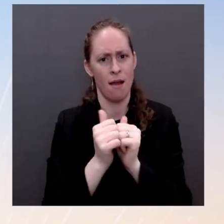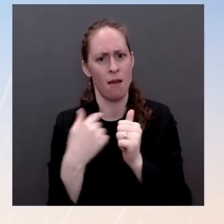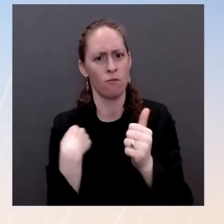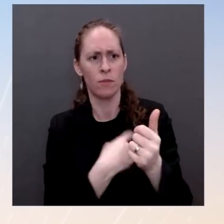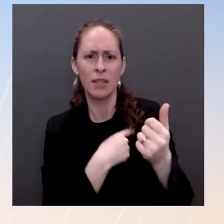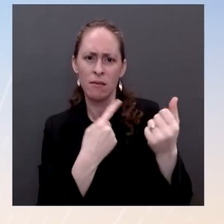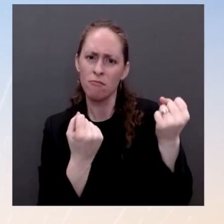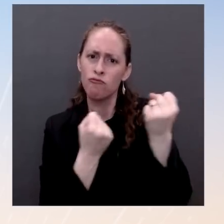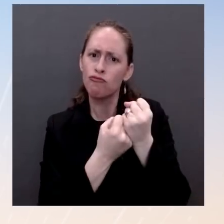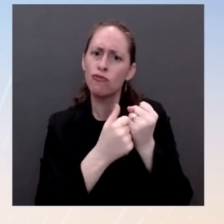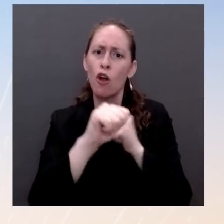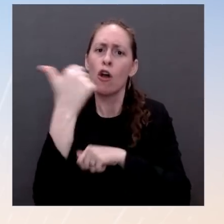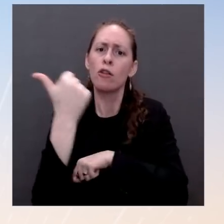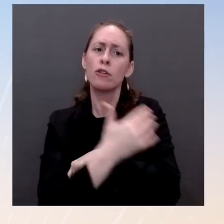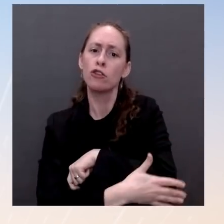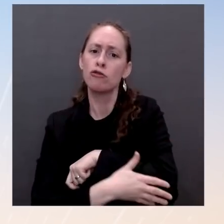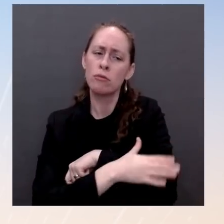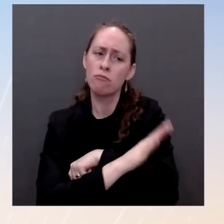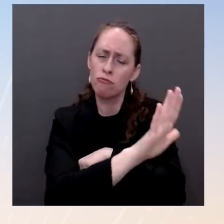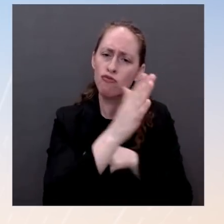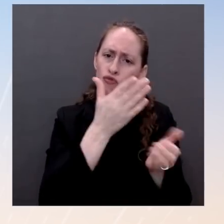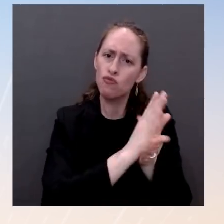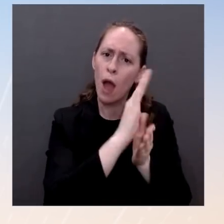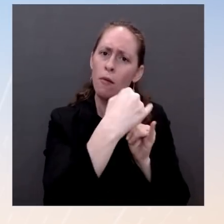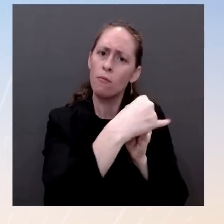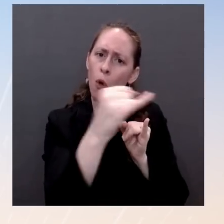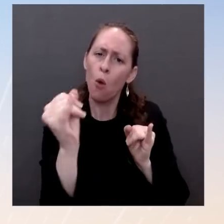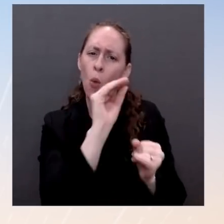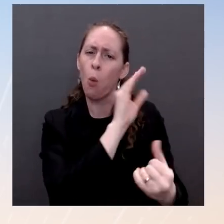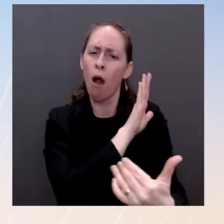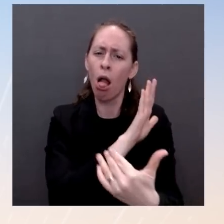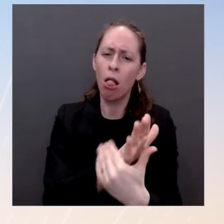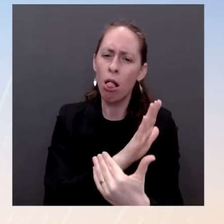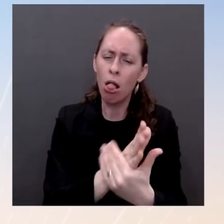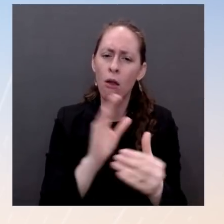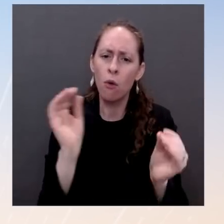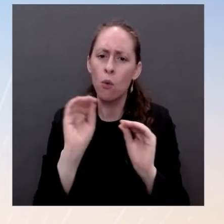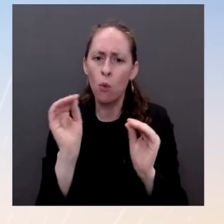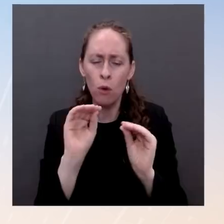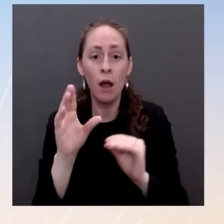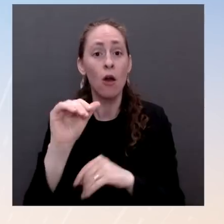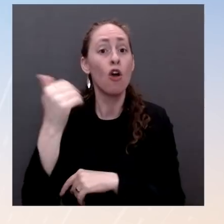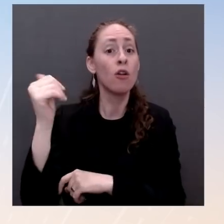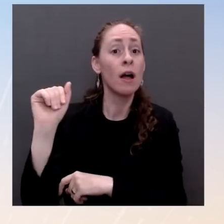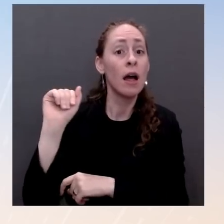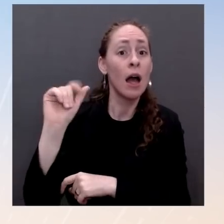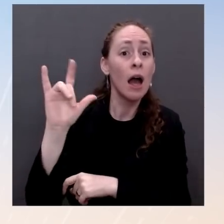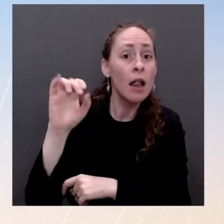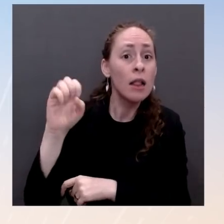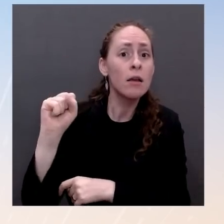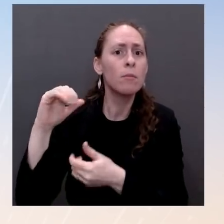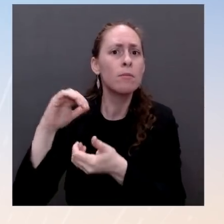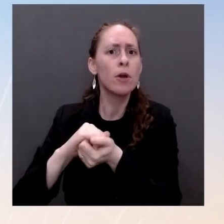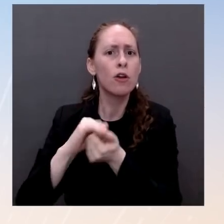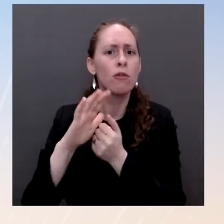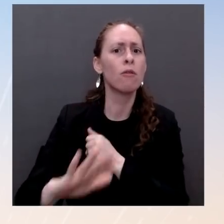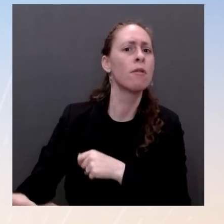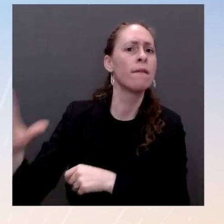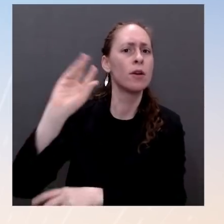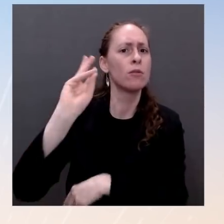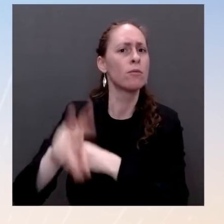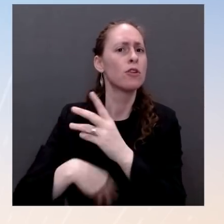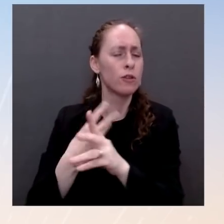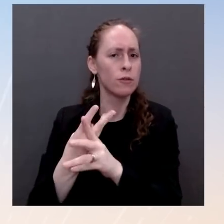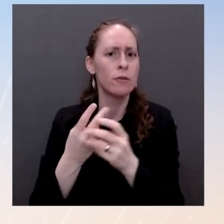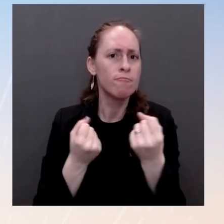and partners around the world. So it was very important to him to lay out very clearly what steps we've taken, the actions